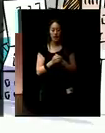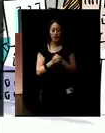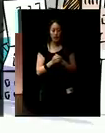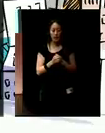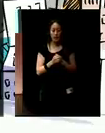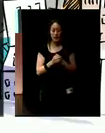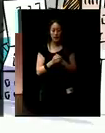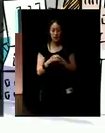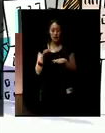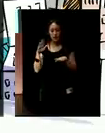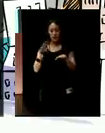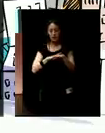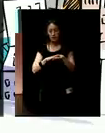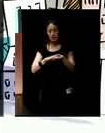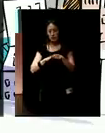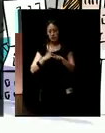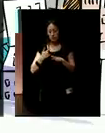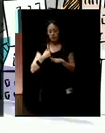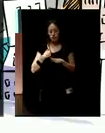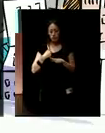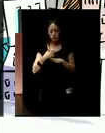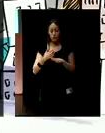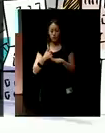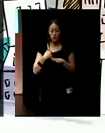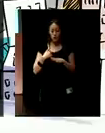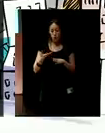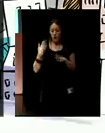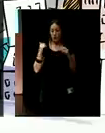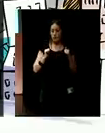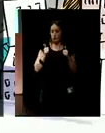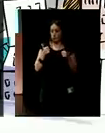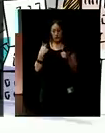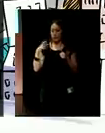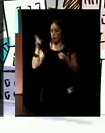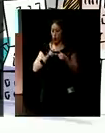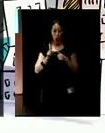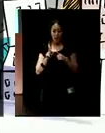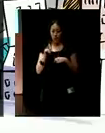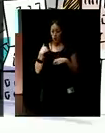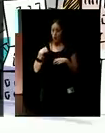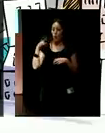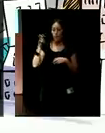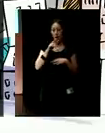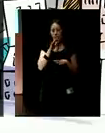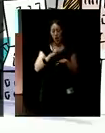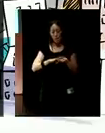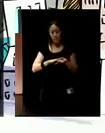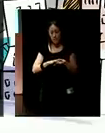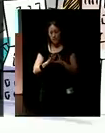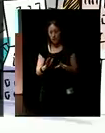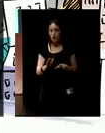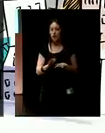beginning, but I don't think that matters much. I have a question. Shouldn't it be obvious